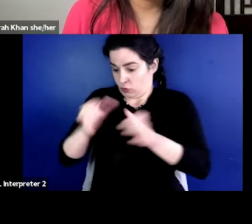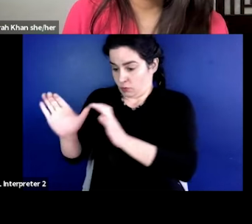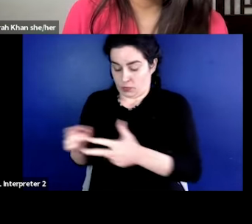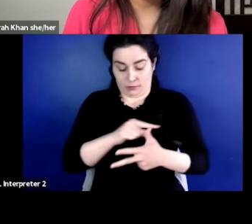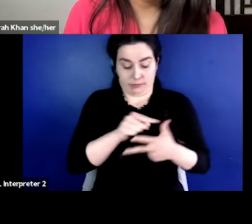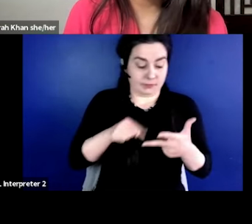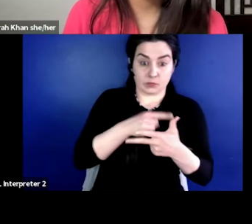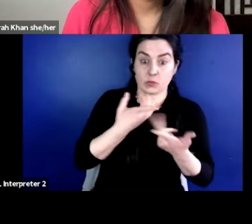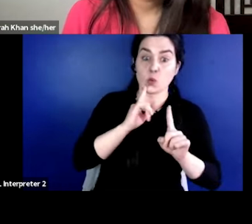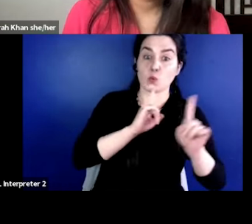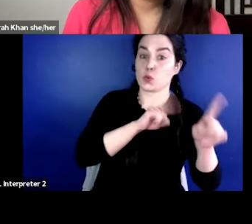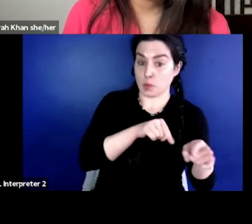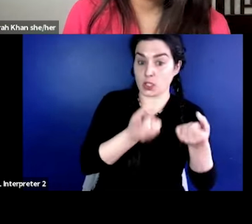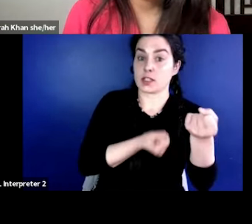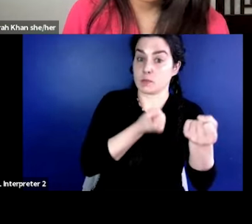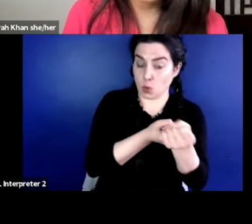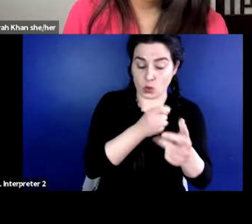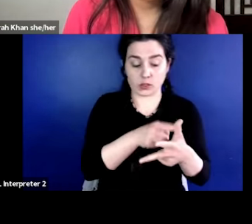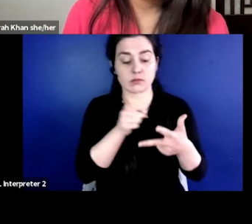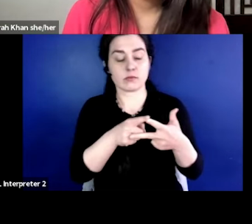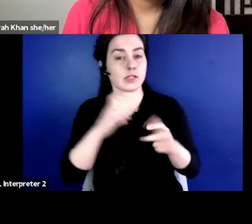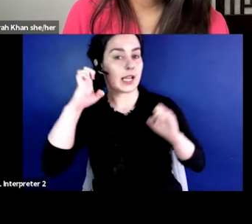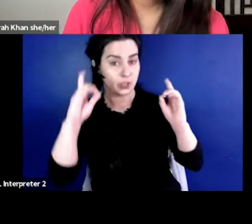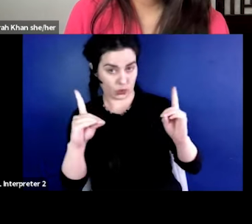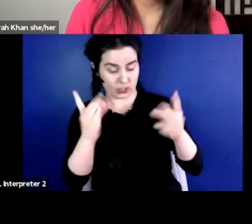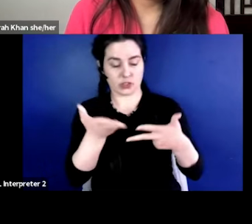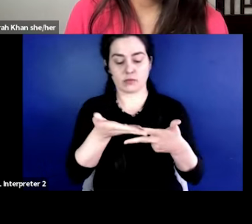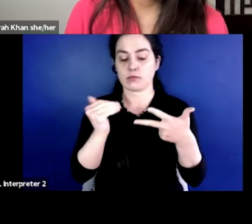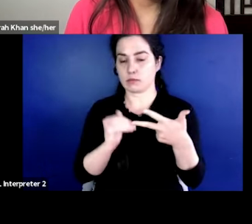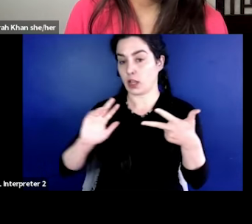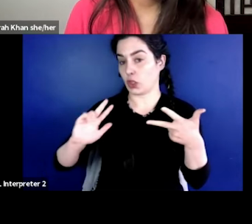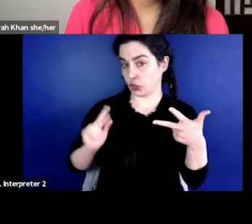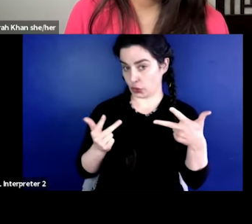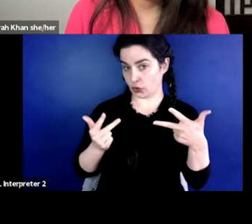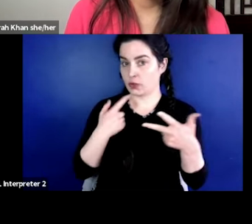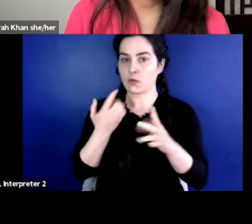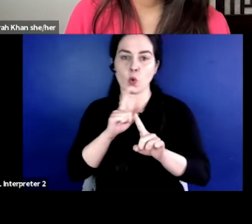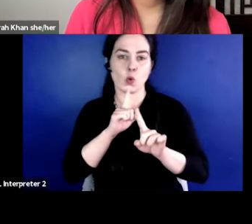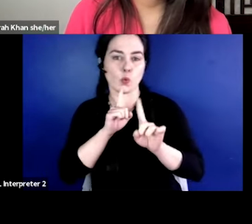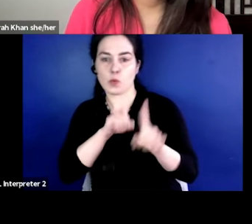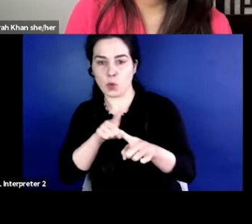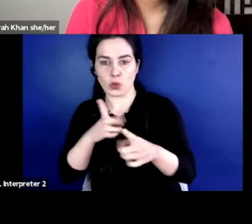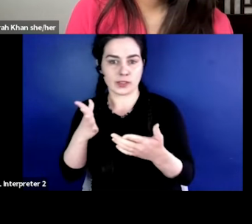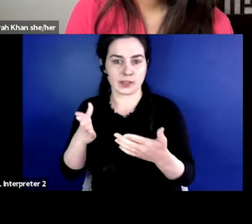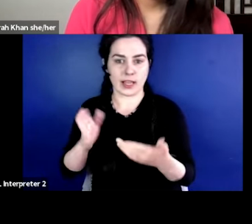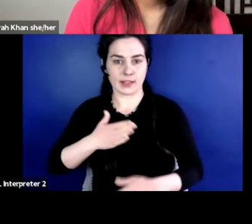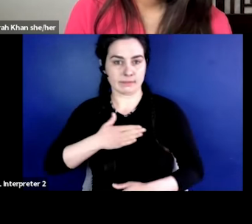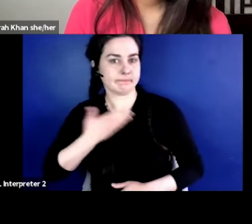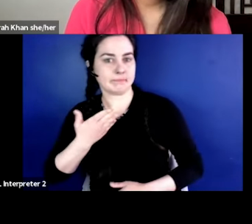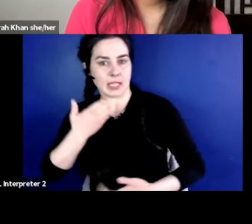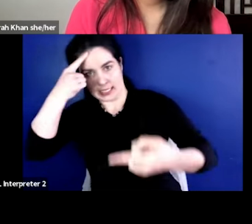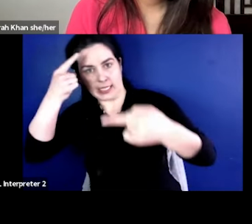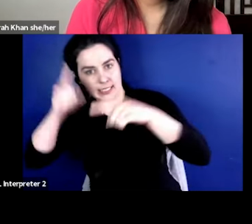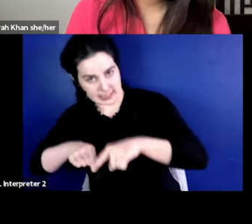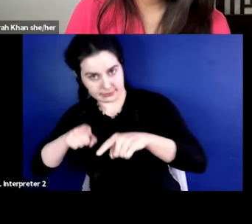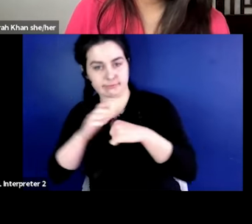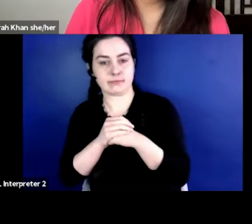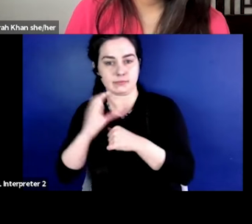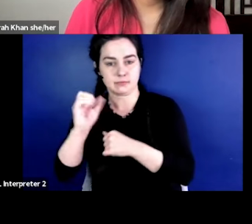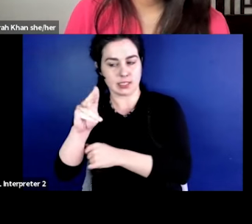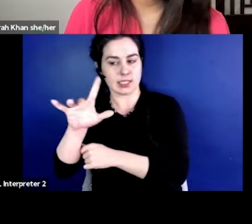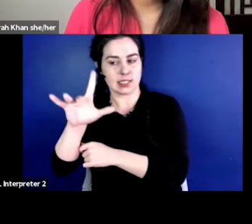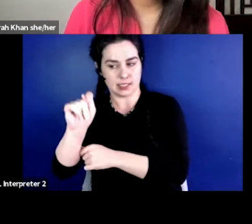response and support, another one to look at education, and a third to look at reporting and adjudication of consent. And then the